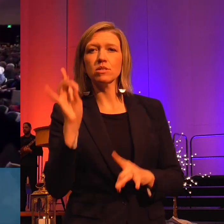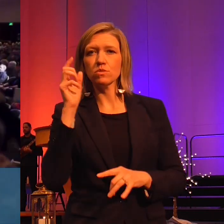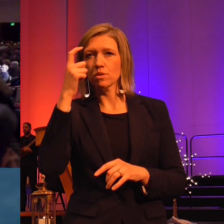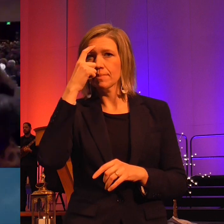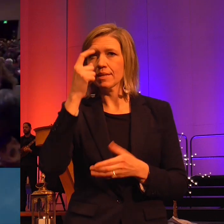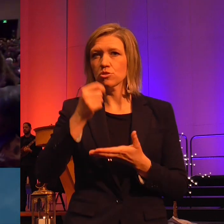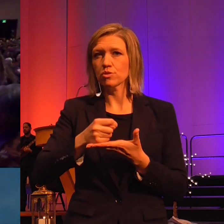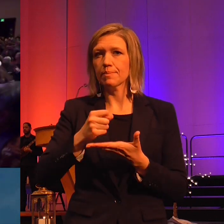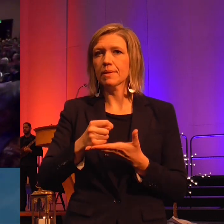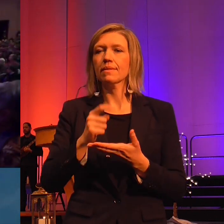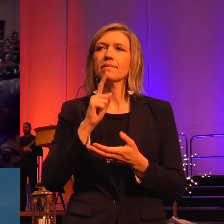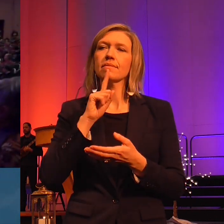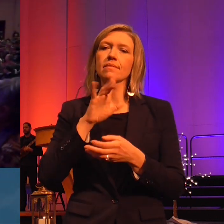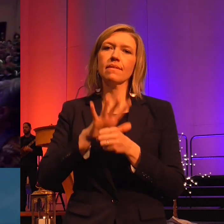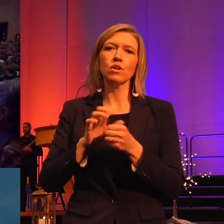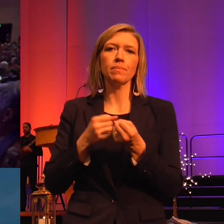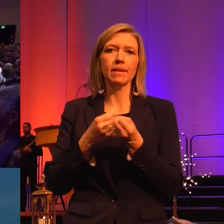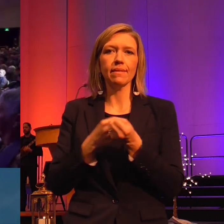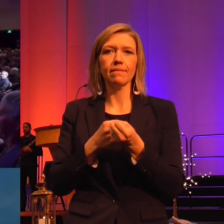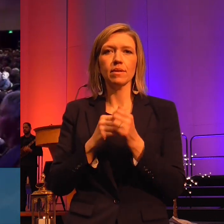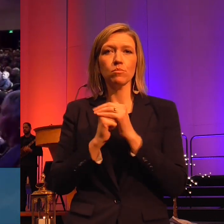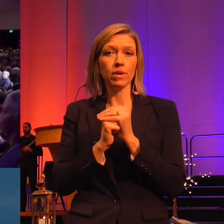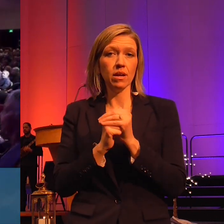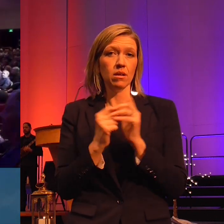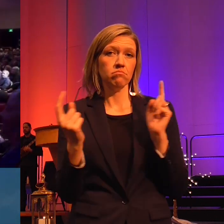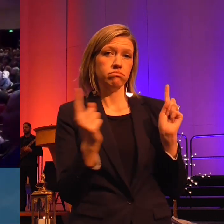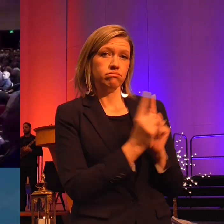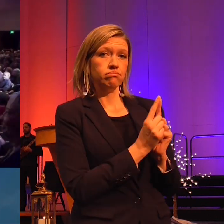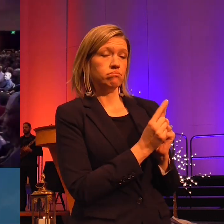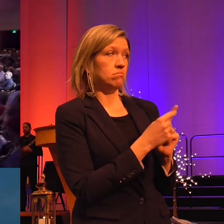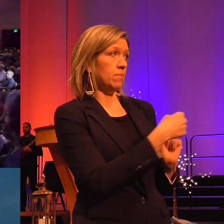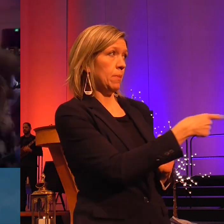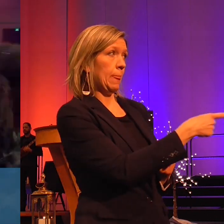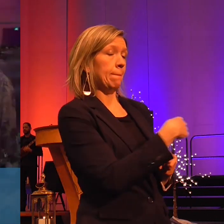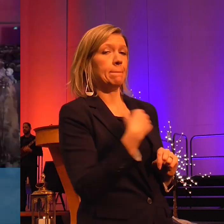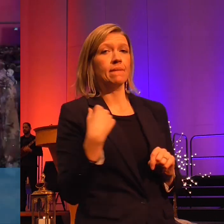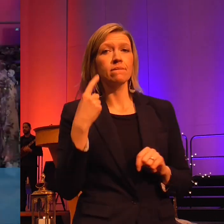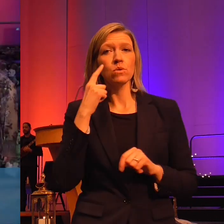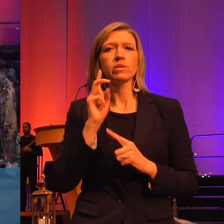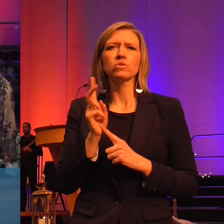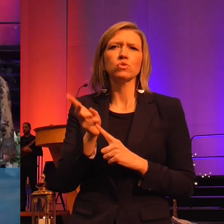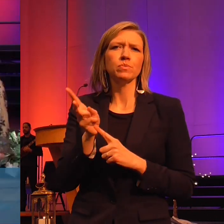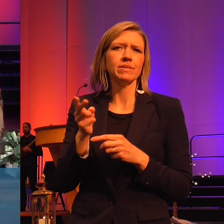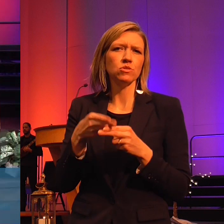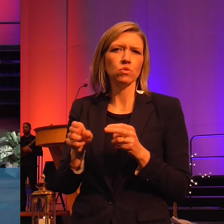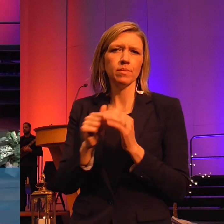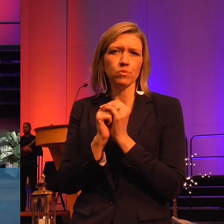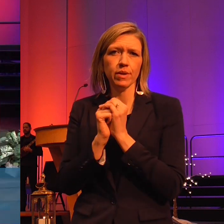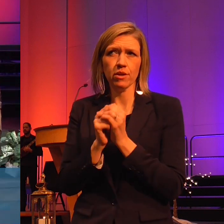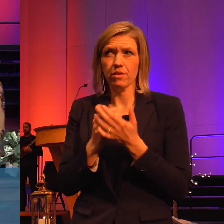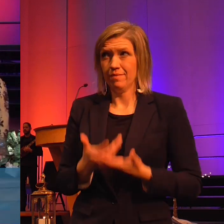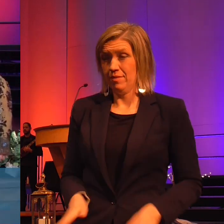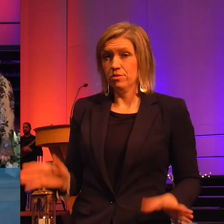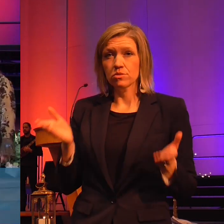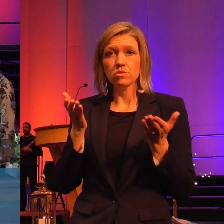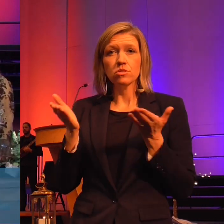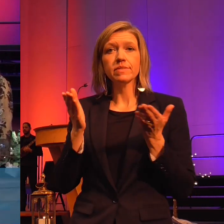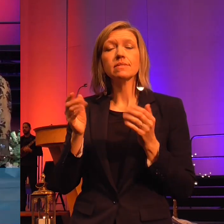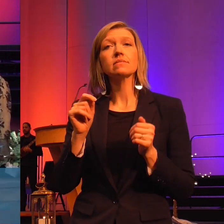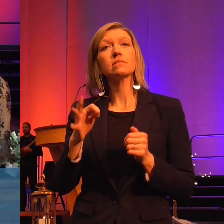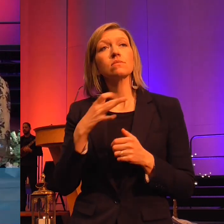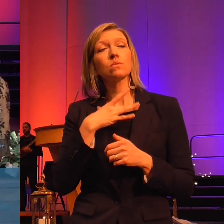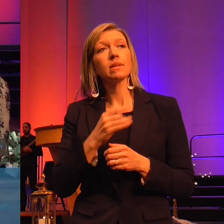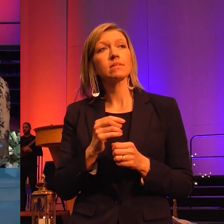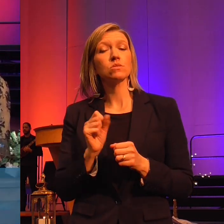is our affirmative prayer, that you would visit one of them for a two-minute prayer after the service. And if you'd like to submit a